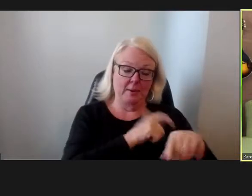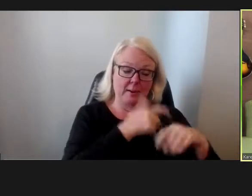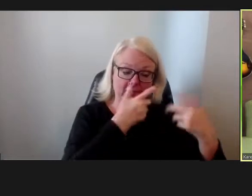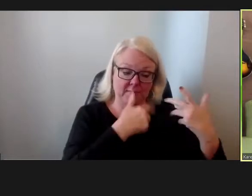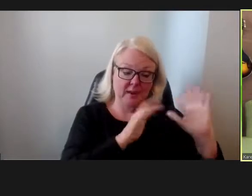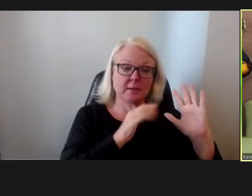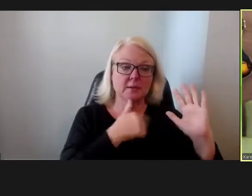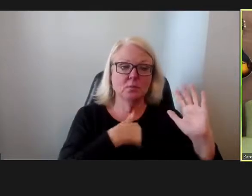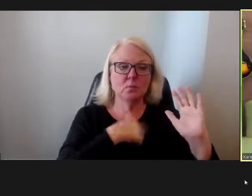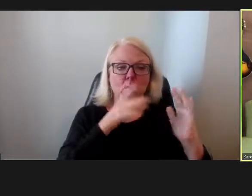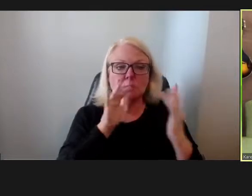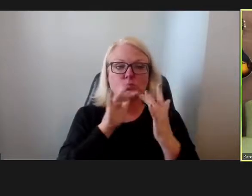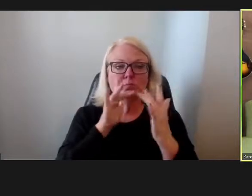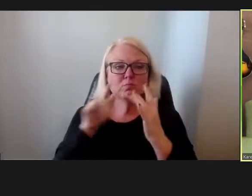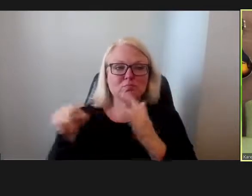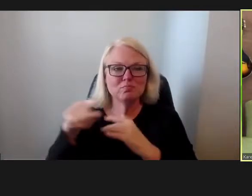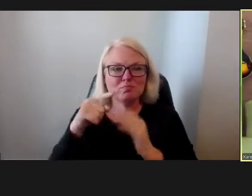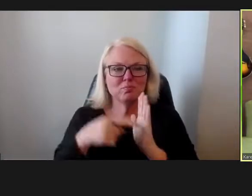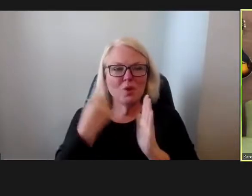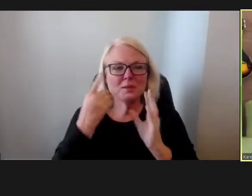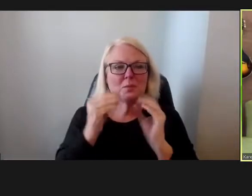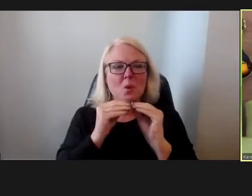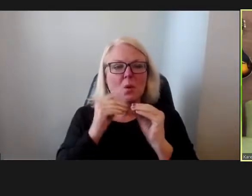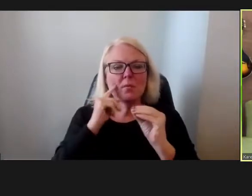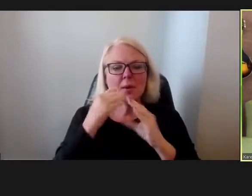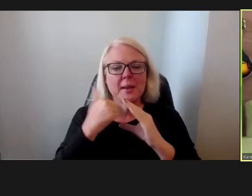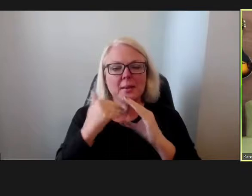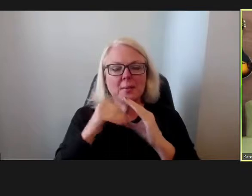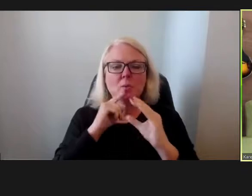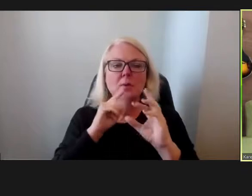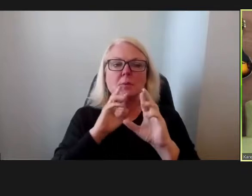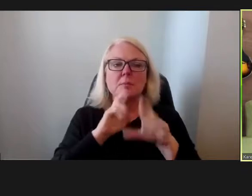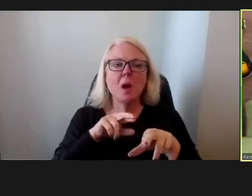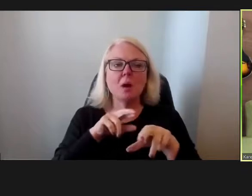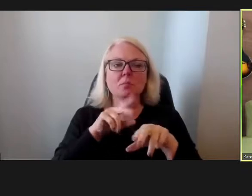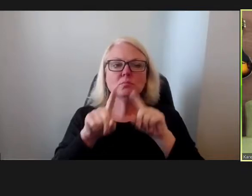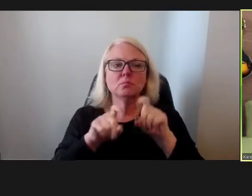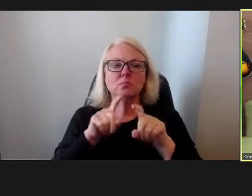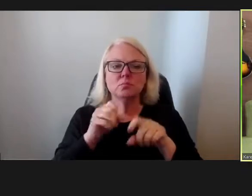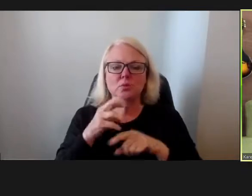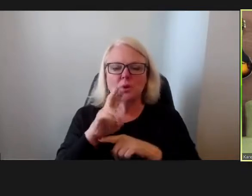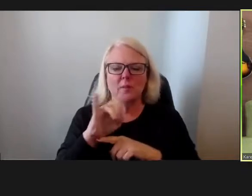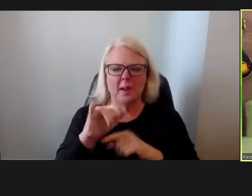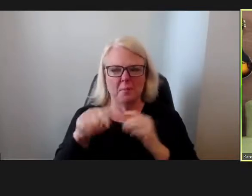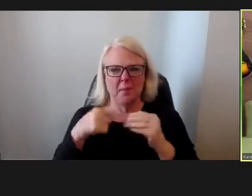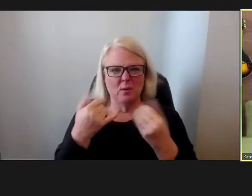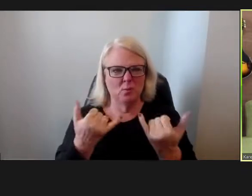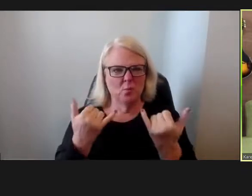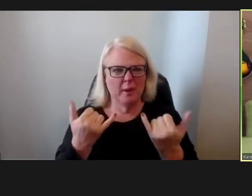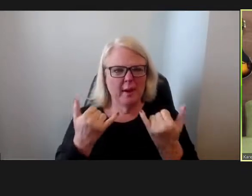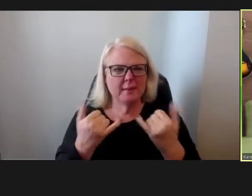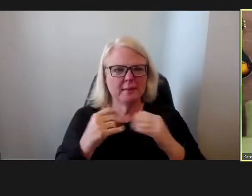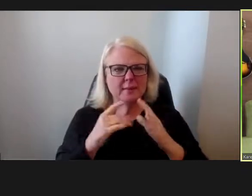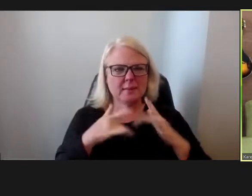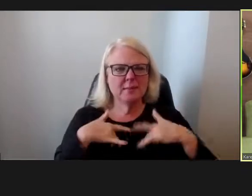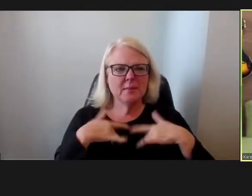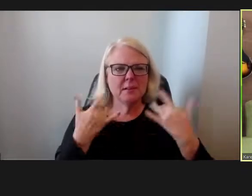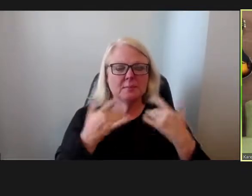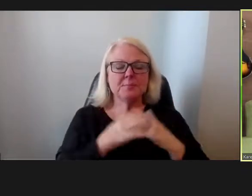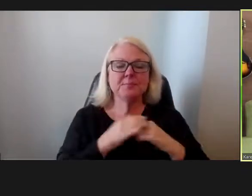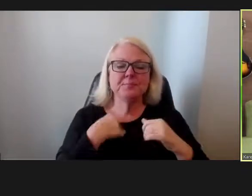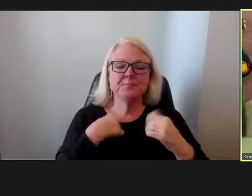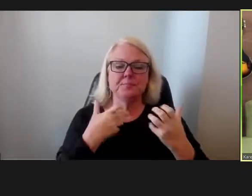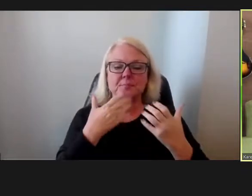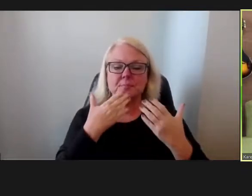will reach out to you one more time via email with a response survey regarding today's event. I'd like to thank the